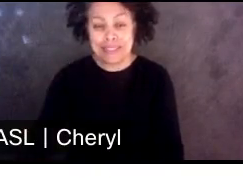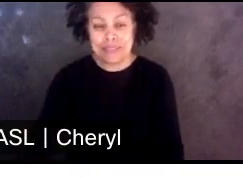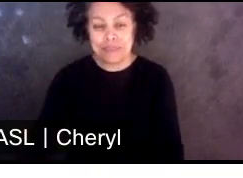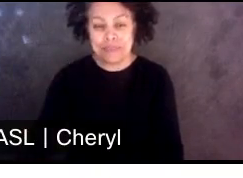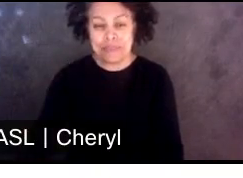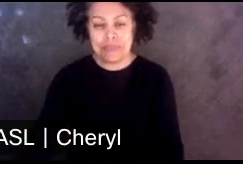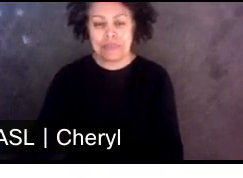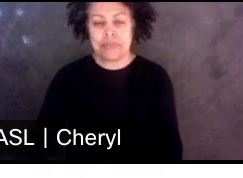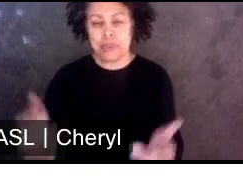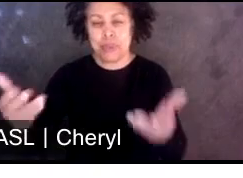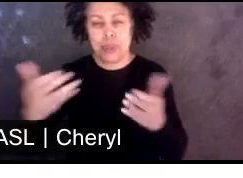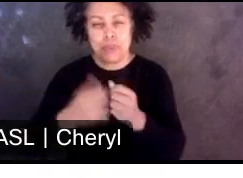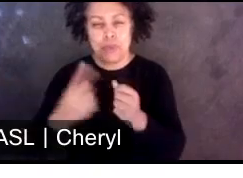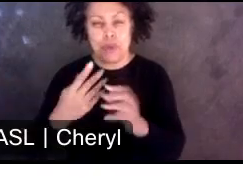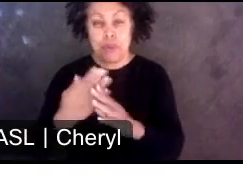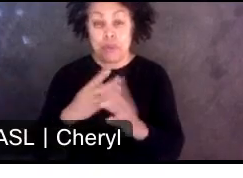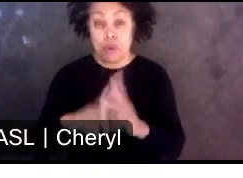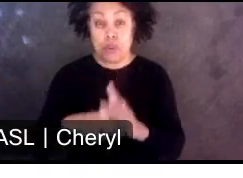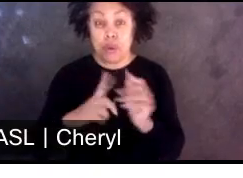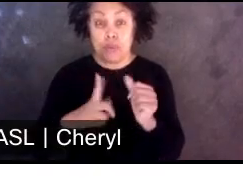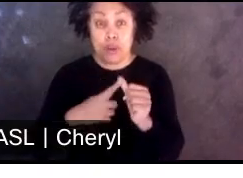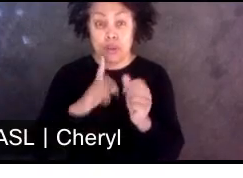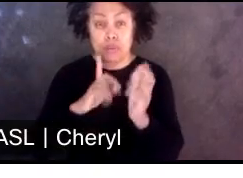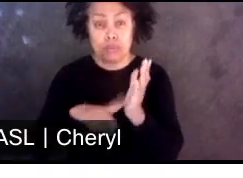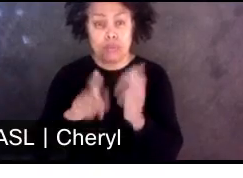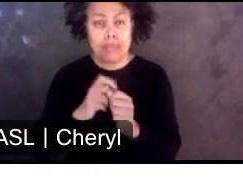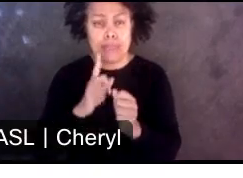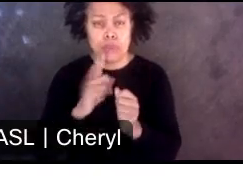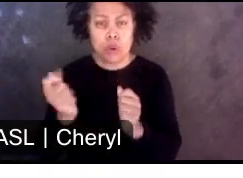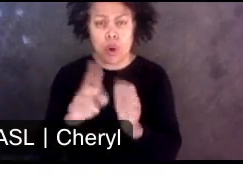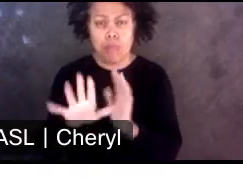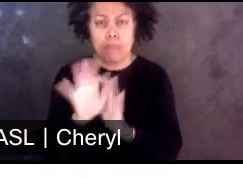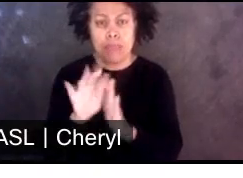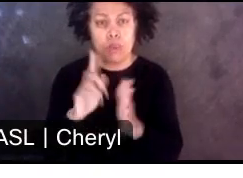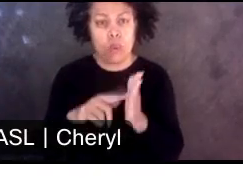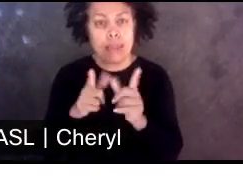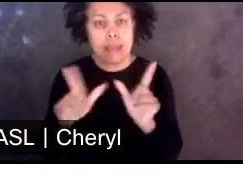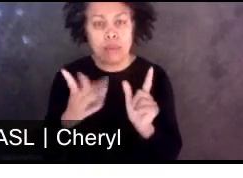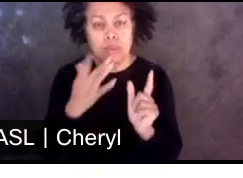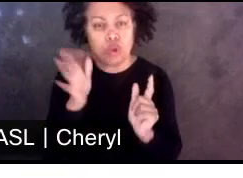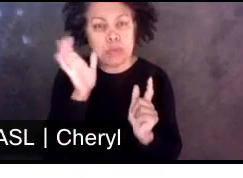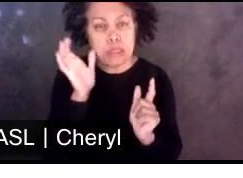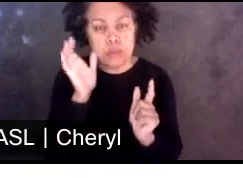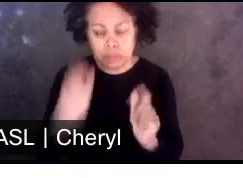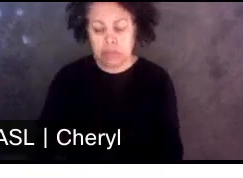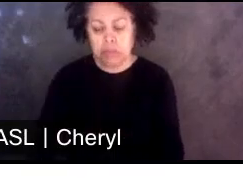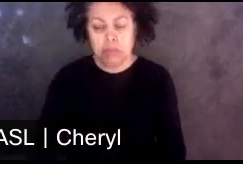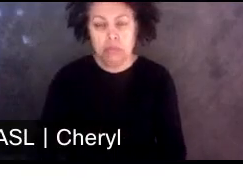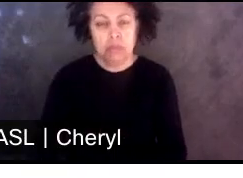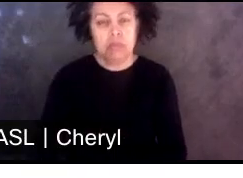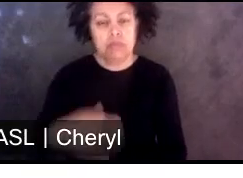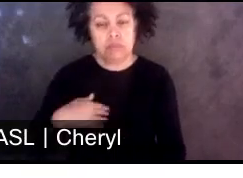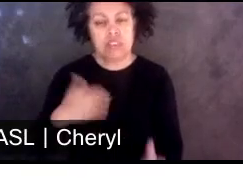Before we get started, let's be sure that everyone is able to select their language channel. The options available for